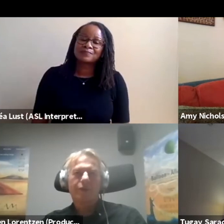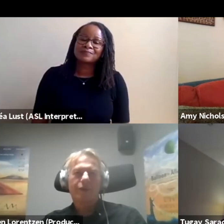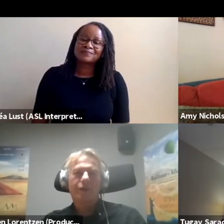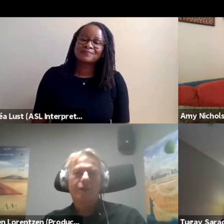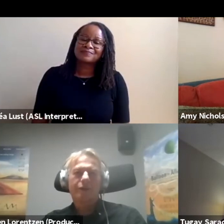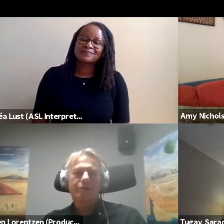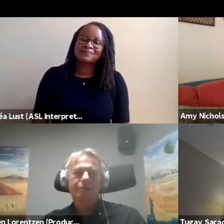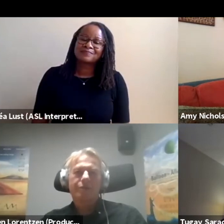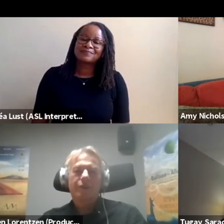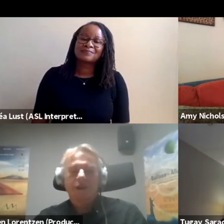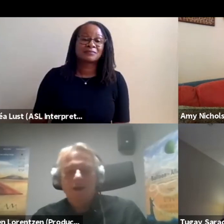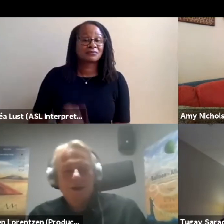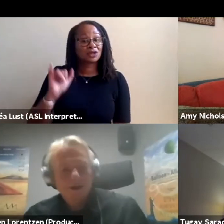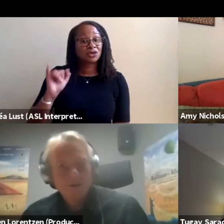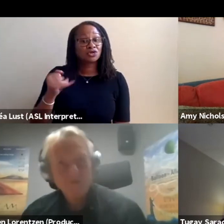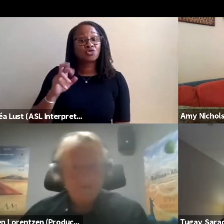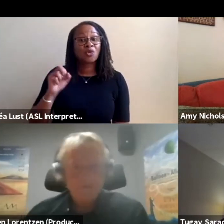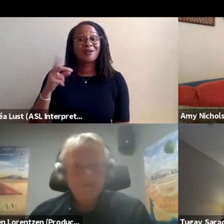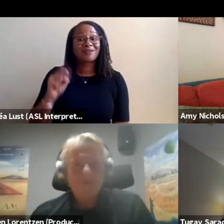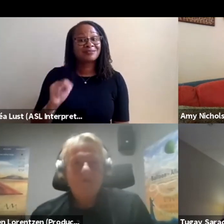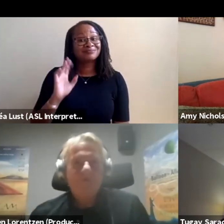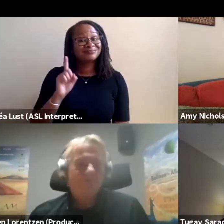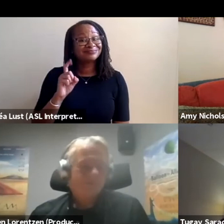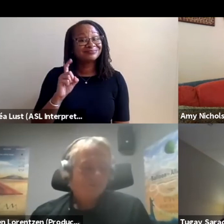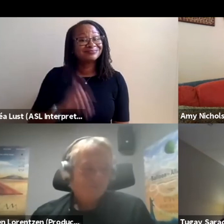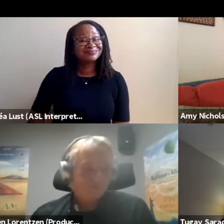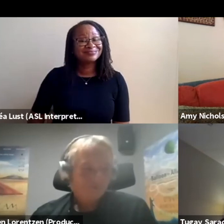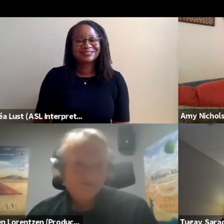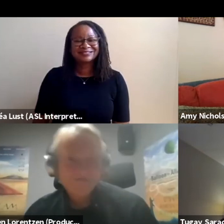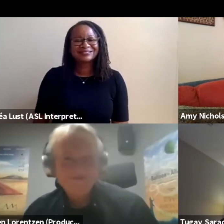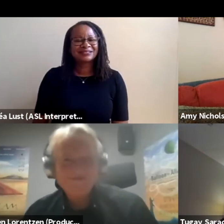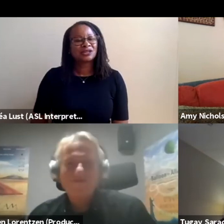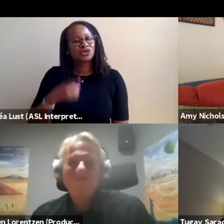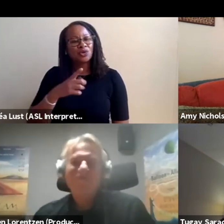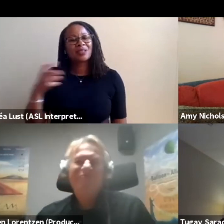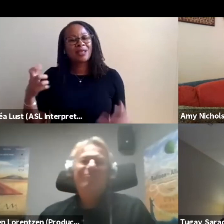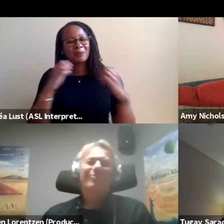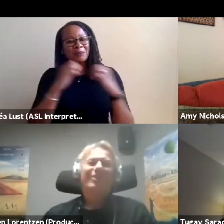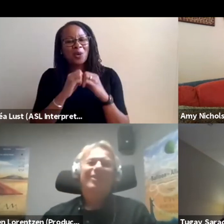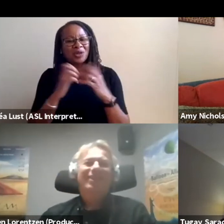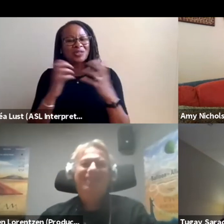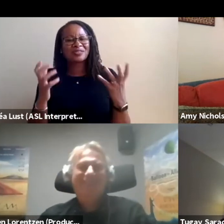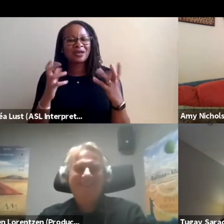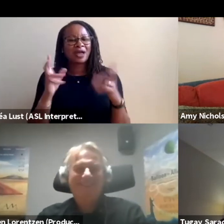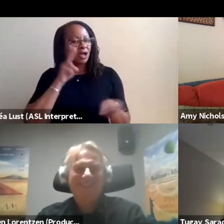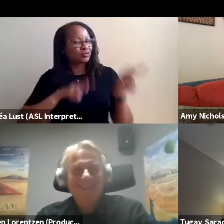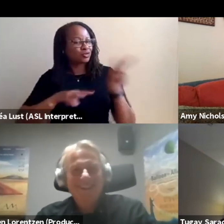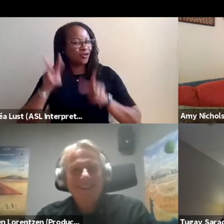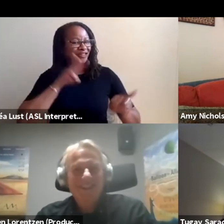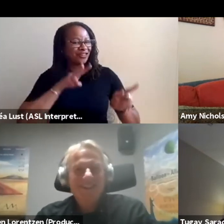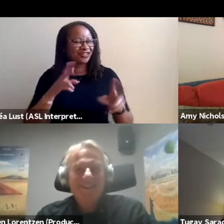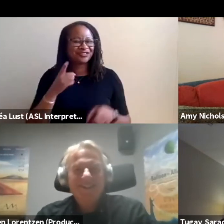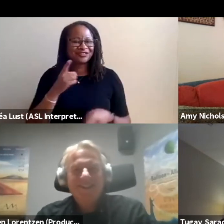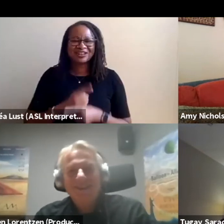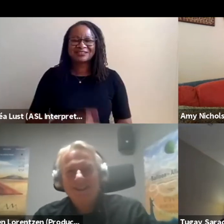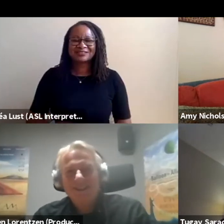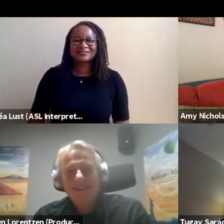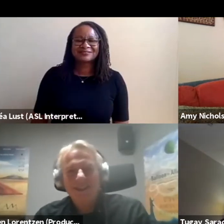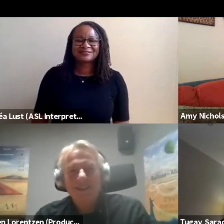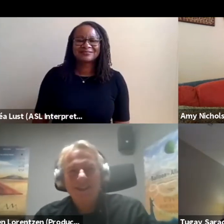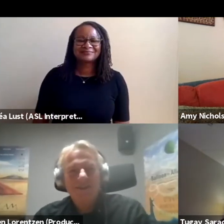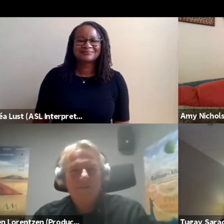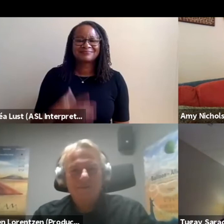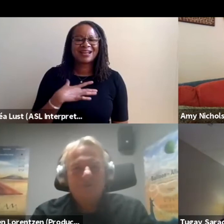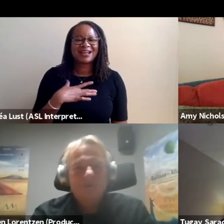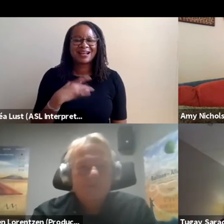Jørgen, maybe you will say something about it. So you are much more the observer. I like